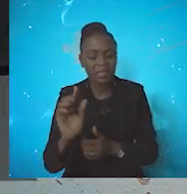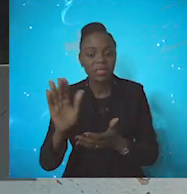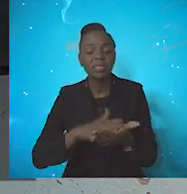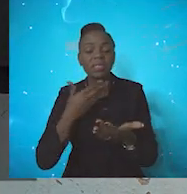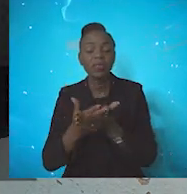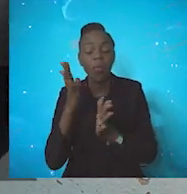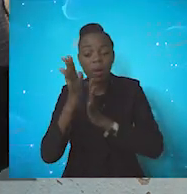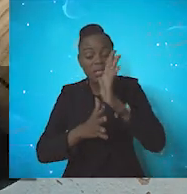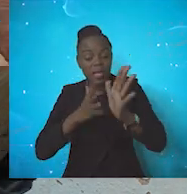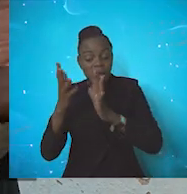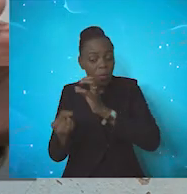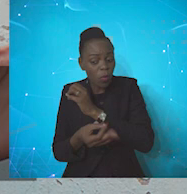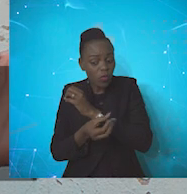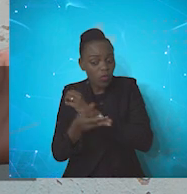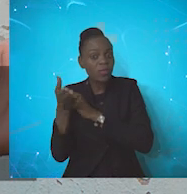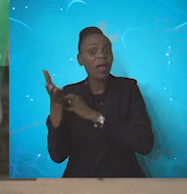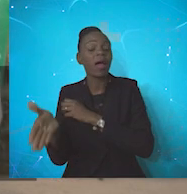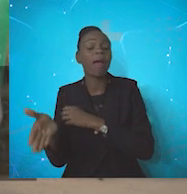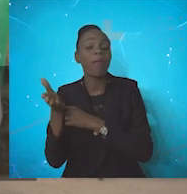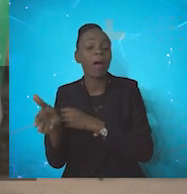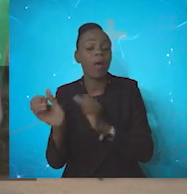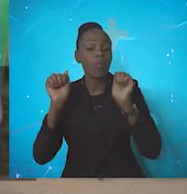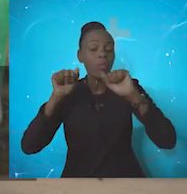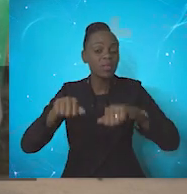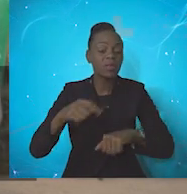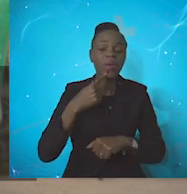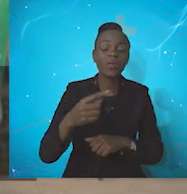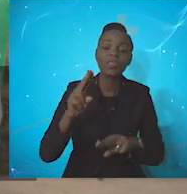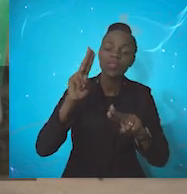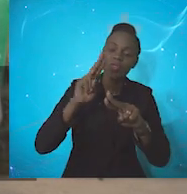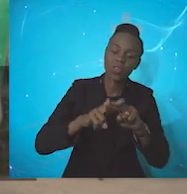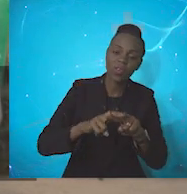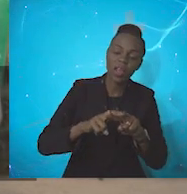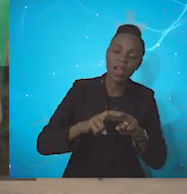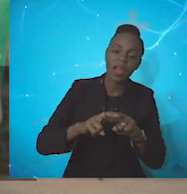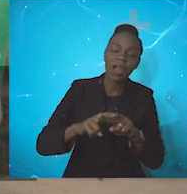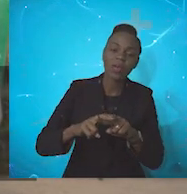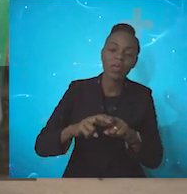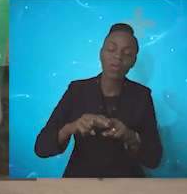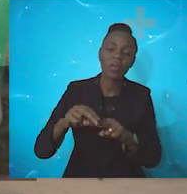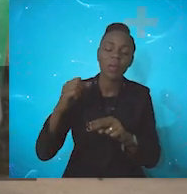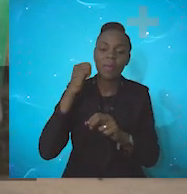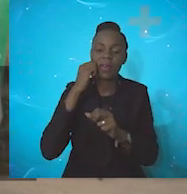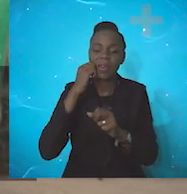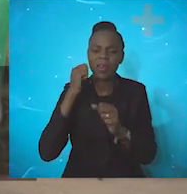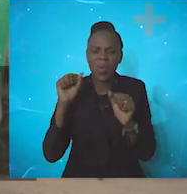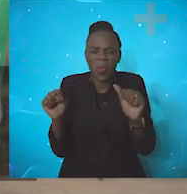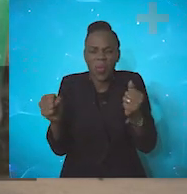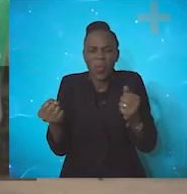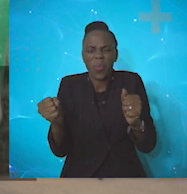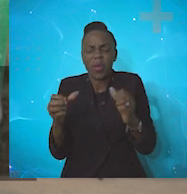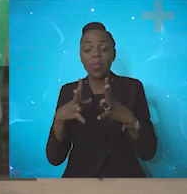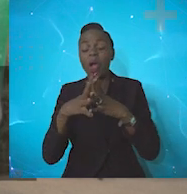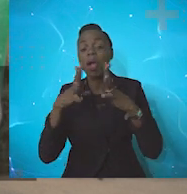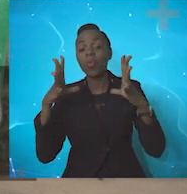Chifukatu zizindikiro zimene wafotokoza apasi. Hey. Mkuteka kuti ita kukala Cryptococcus meningitis.